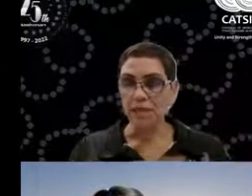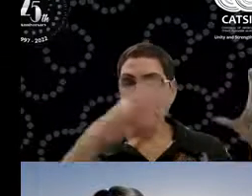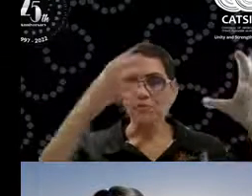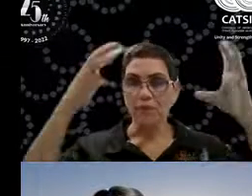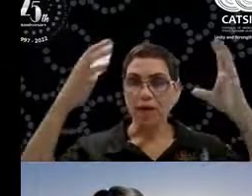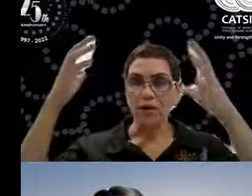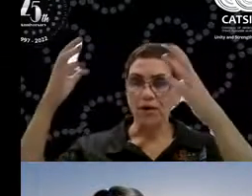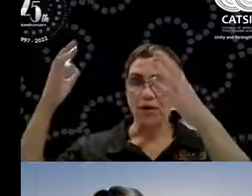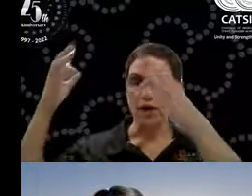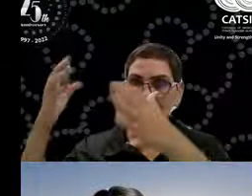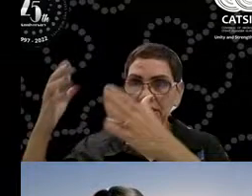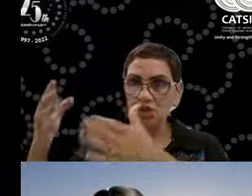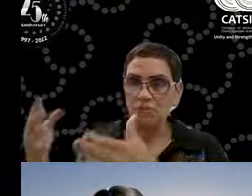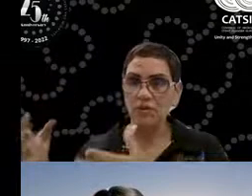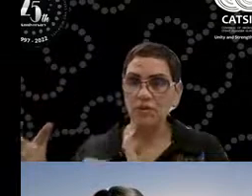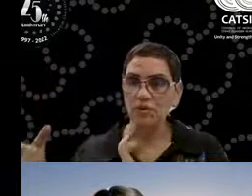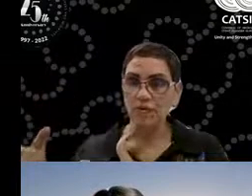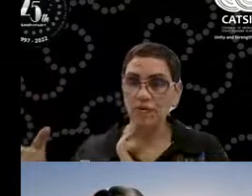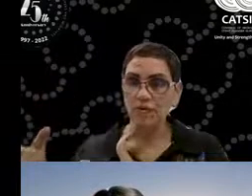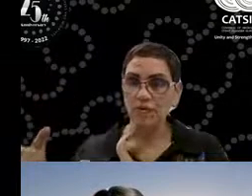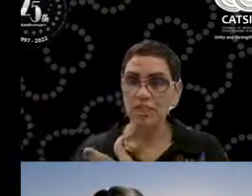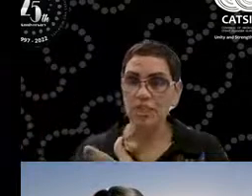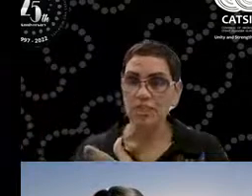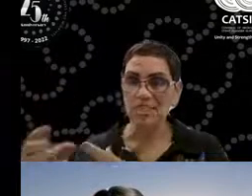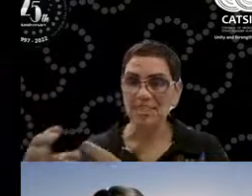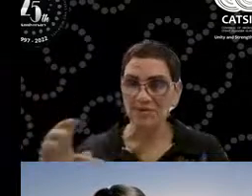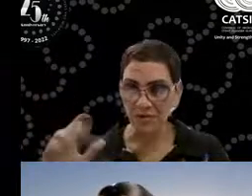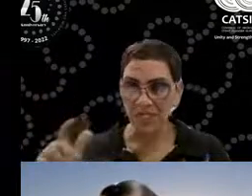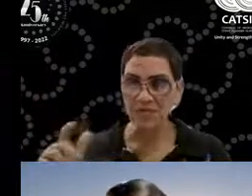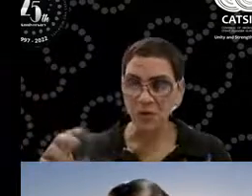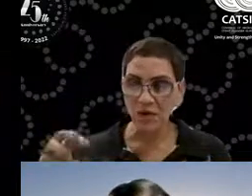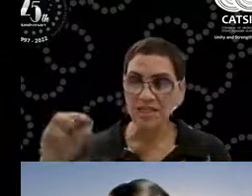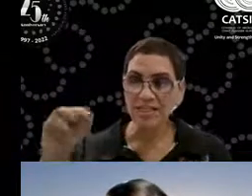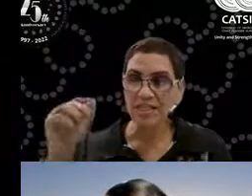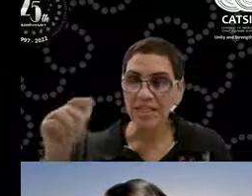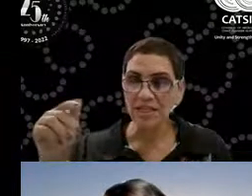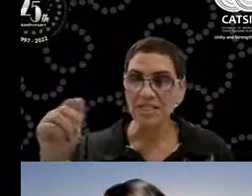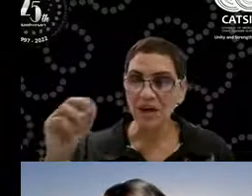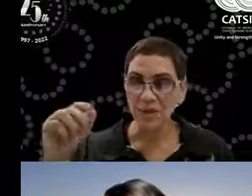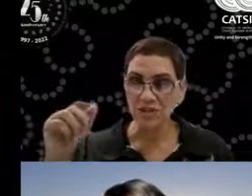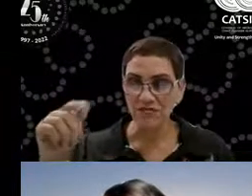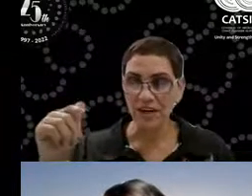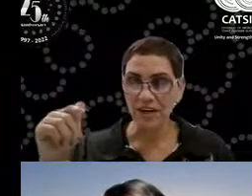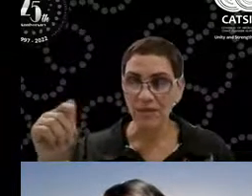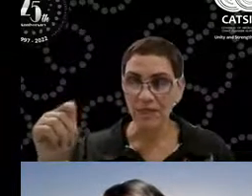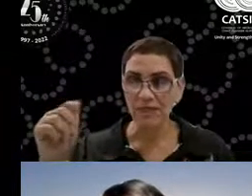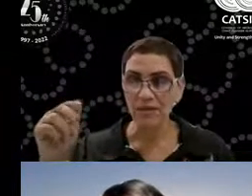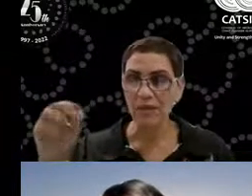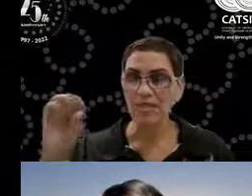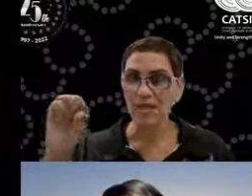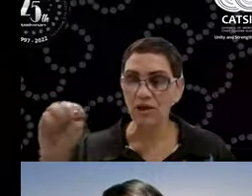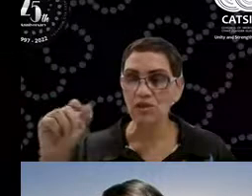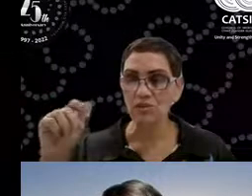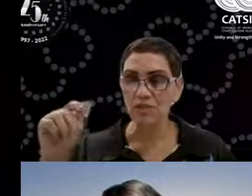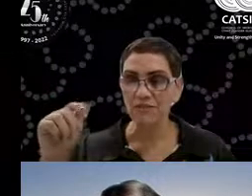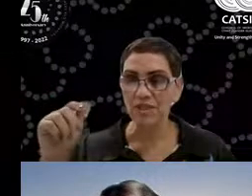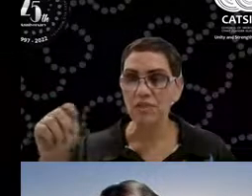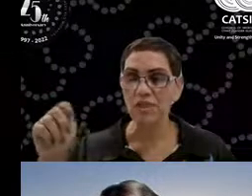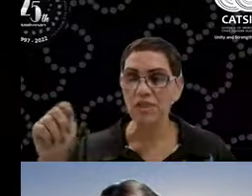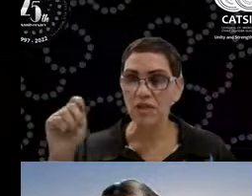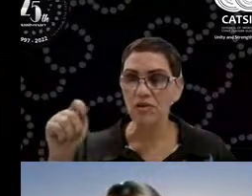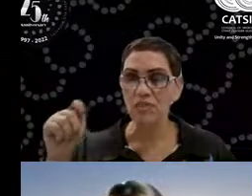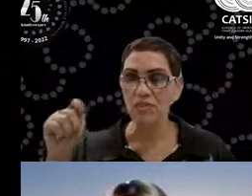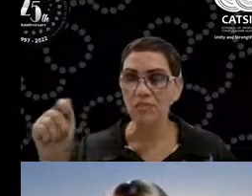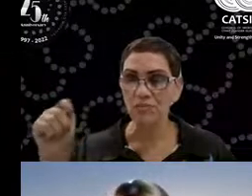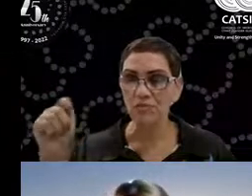just to pick up a paradigm and then drop it into another context, that's the reason why there's so much vulnerability within cultural